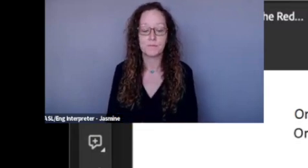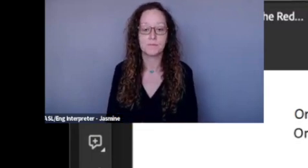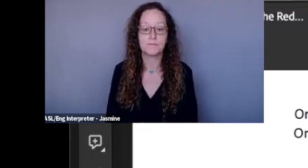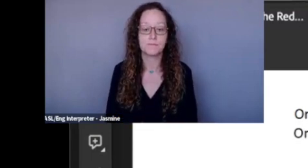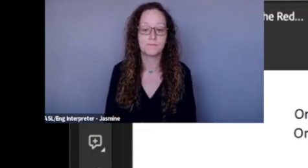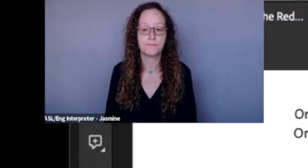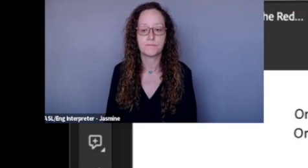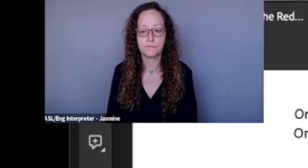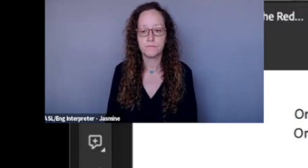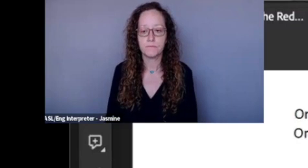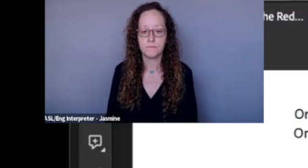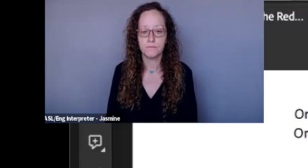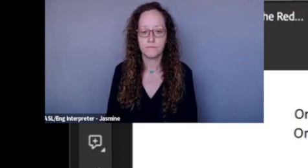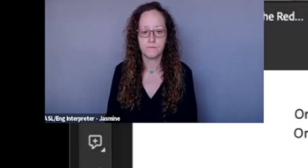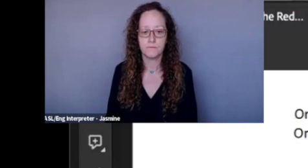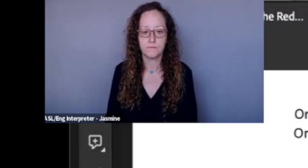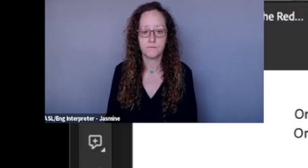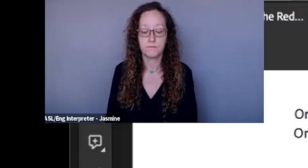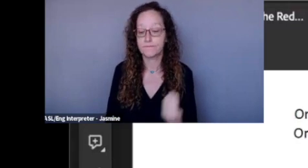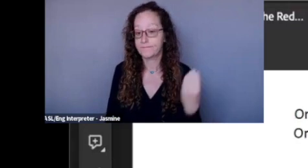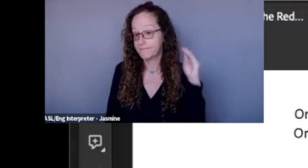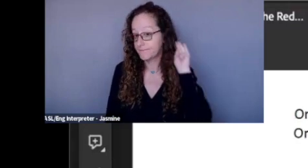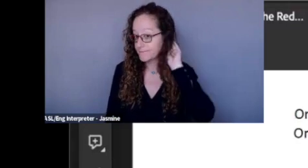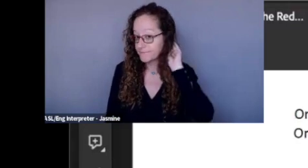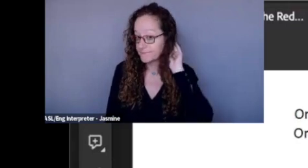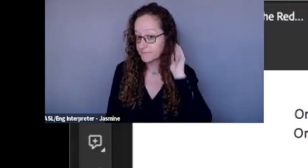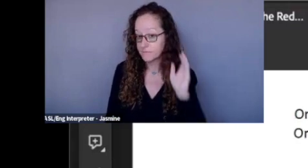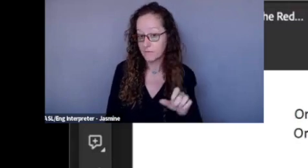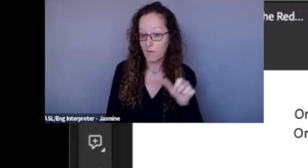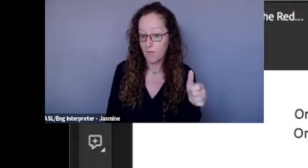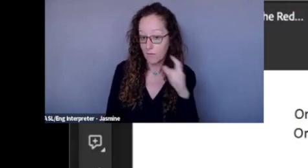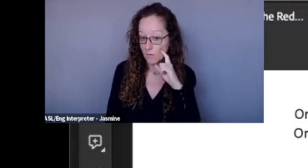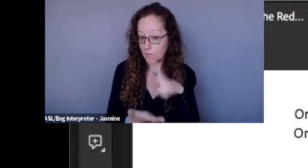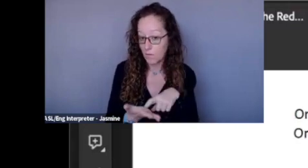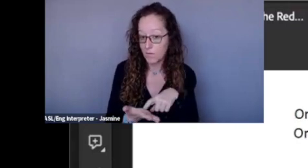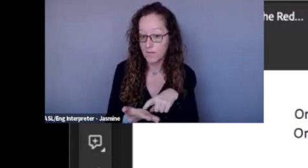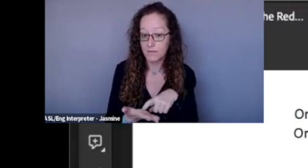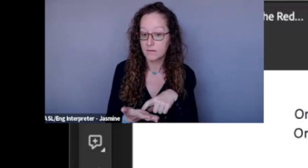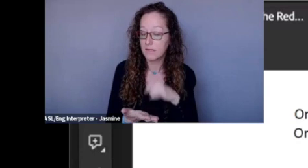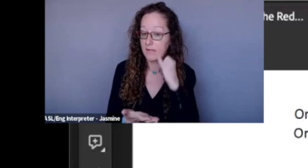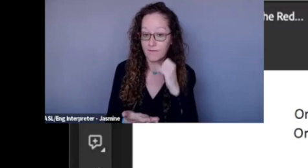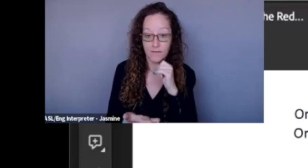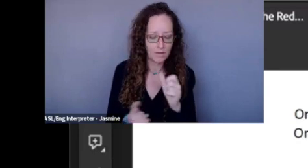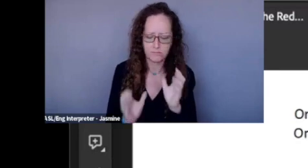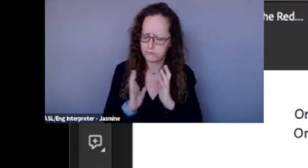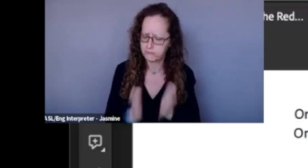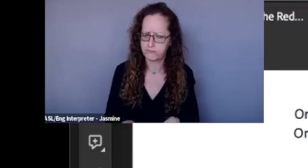So, with that in mind, is there anything else that you guys notice? It's okay if there isn't.